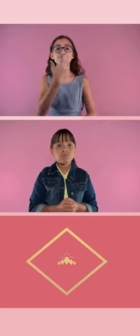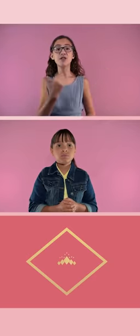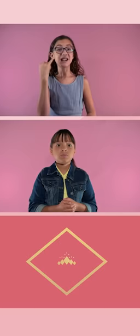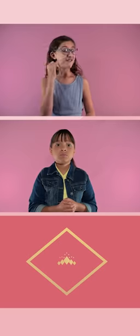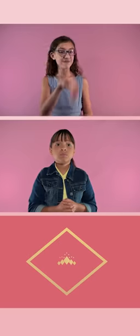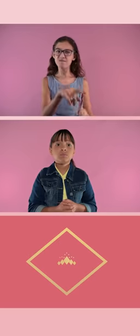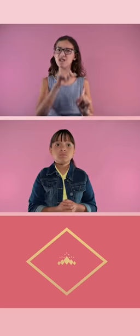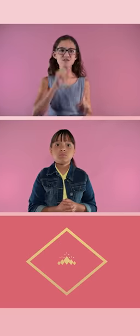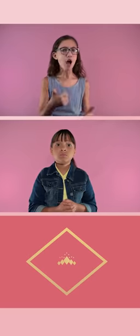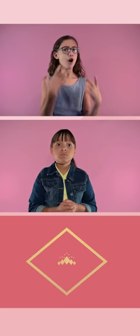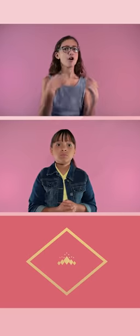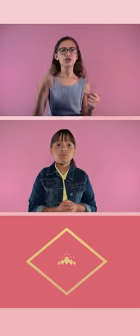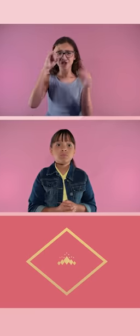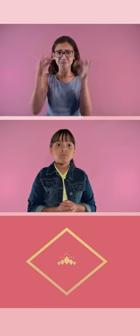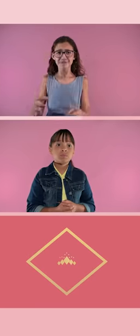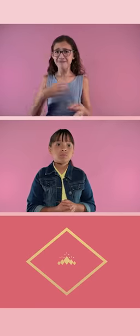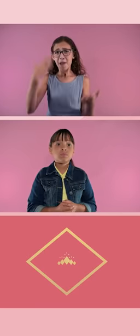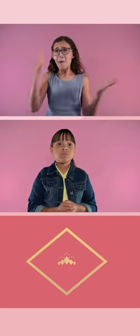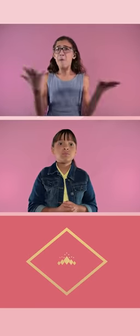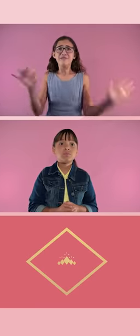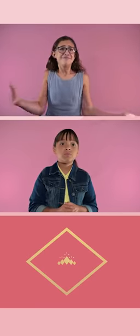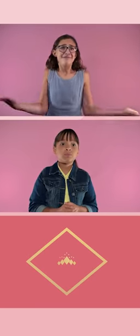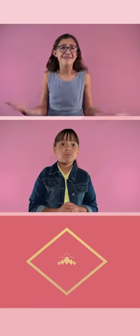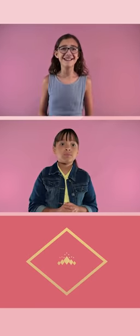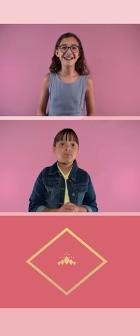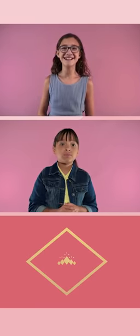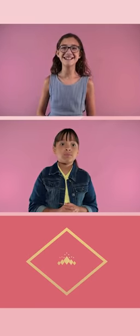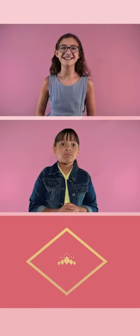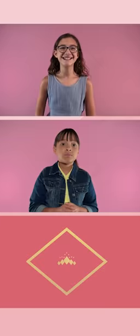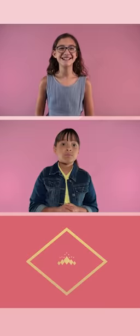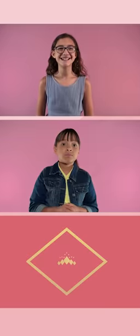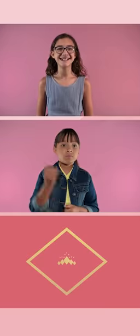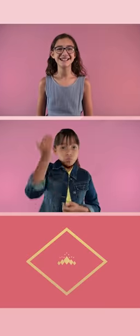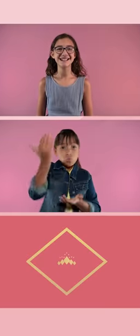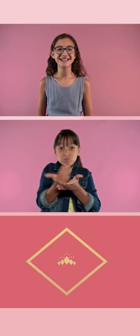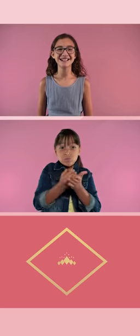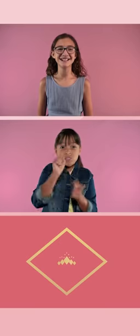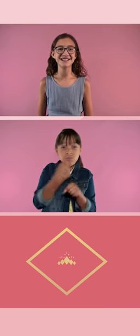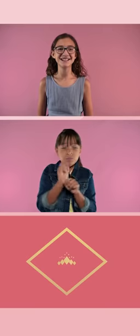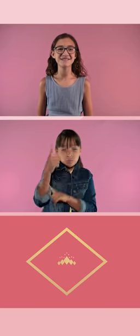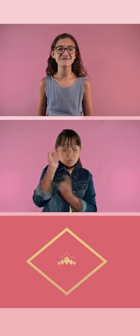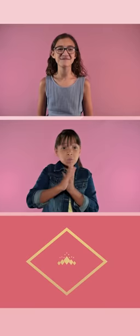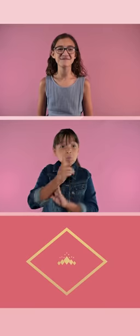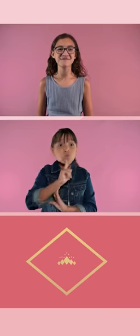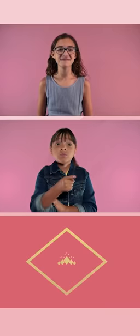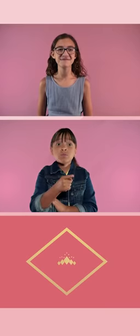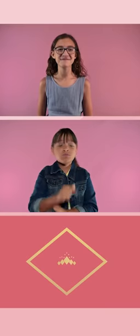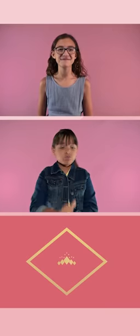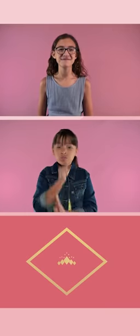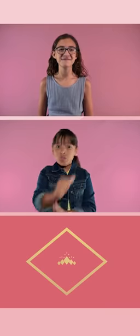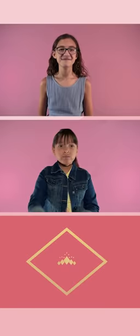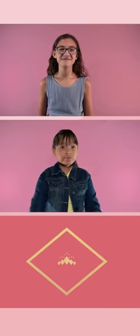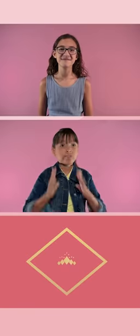open up a restaurant. If that's not courage and determination, then I don't know what is. Do you know what ingredients you need to